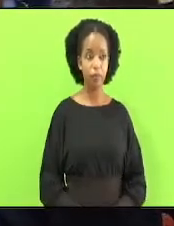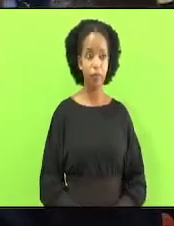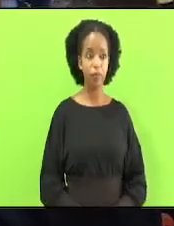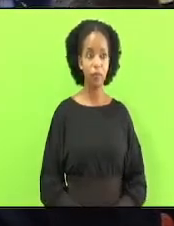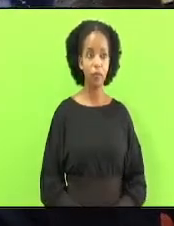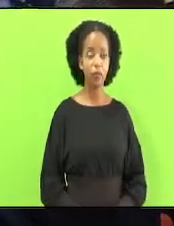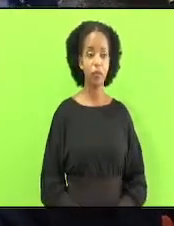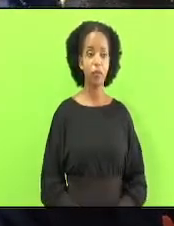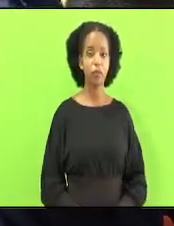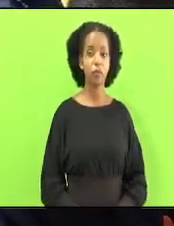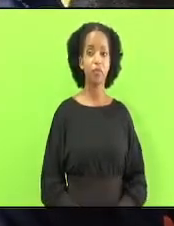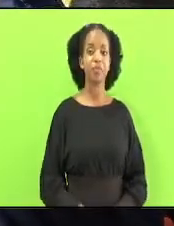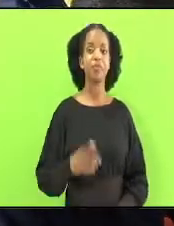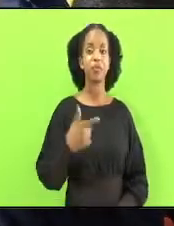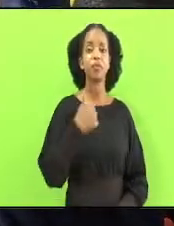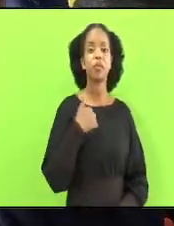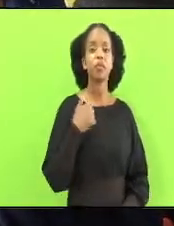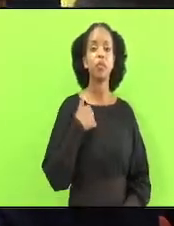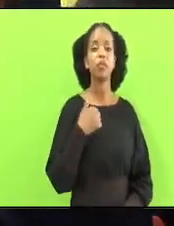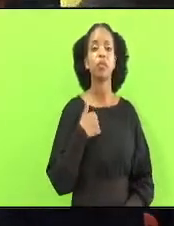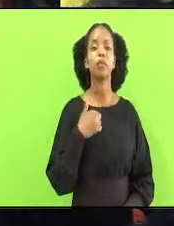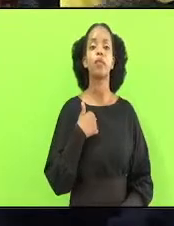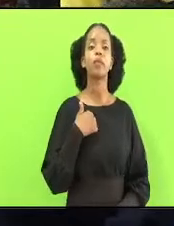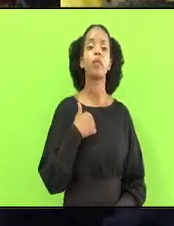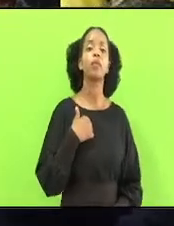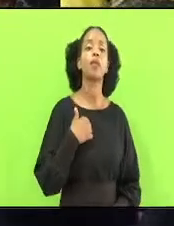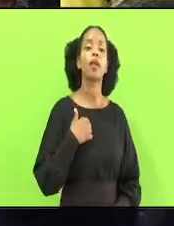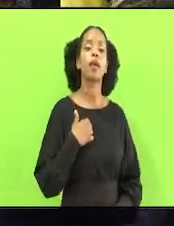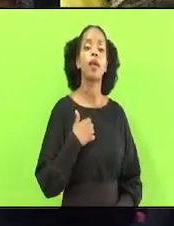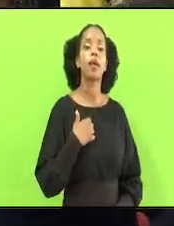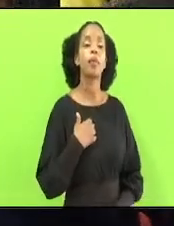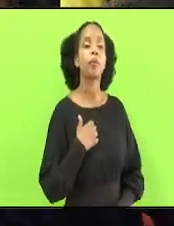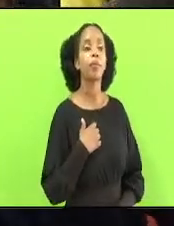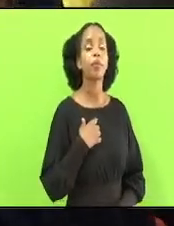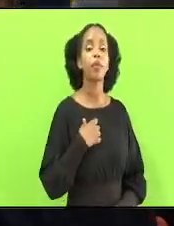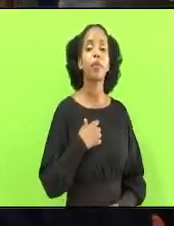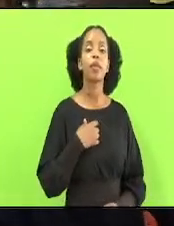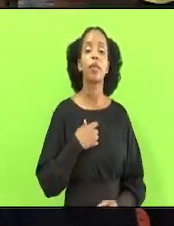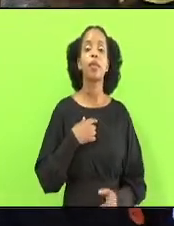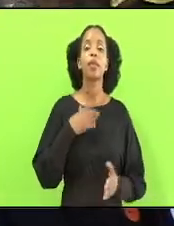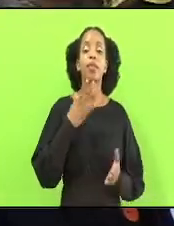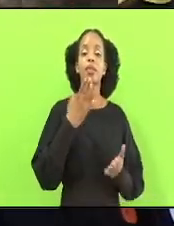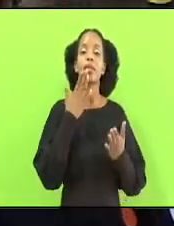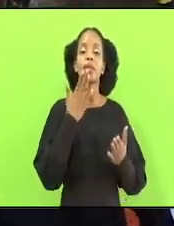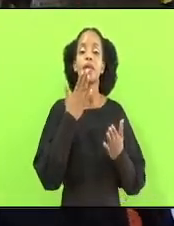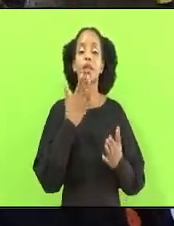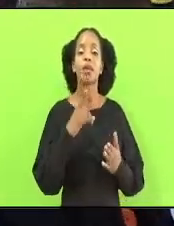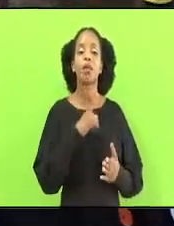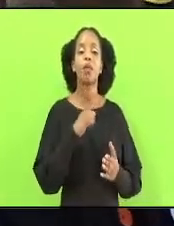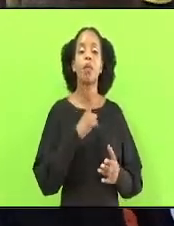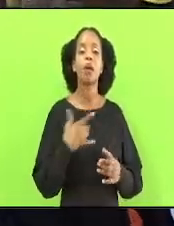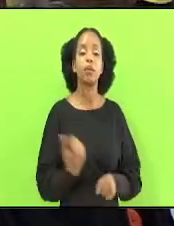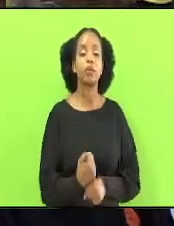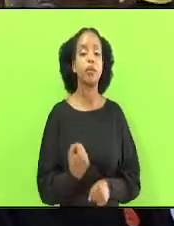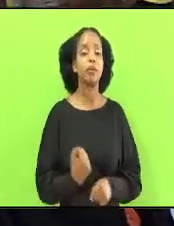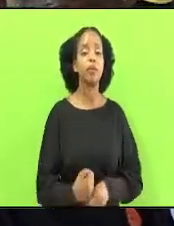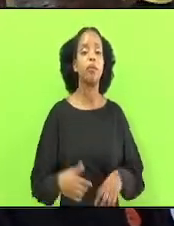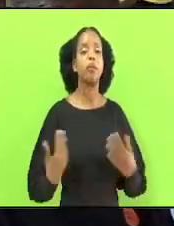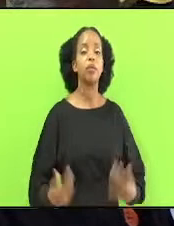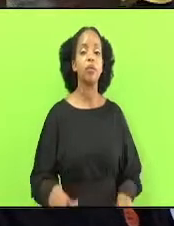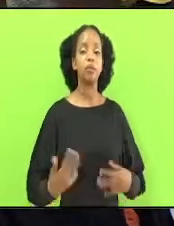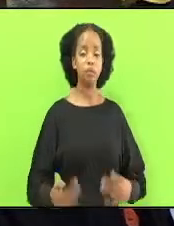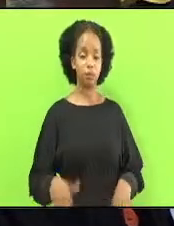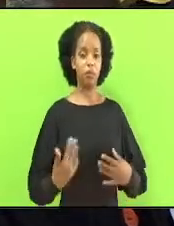Ke itumela tiro tsa gago ra toropo. I'm very thankful for the work that you do, Mayor. Mare se